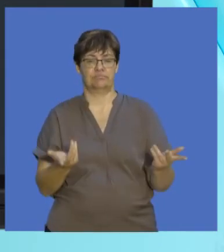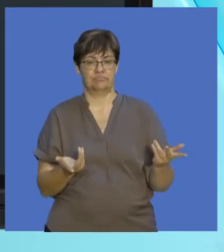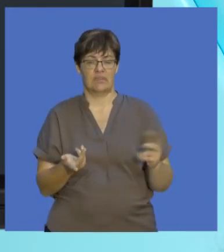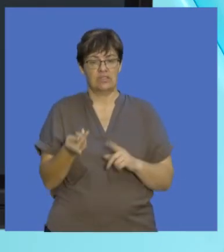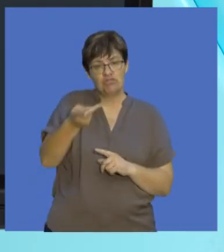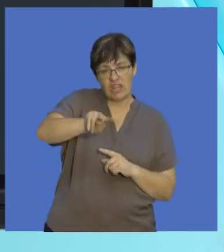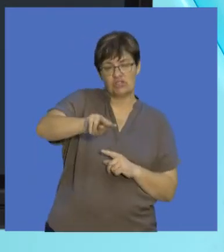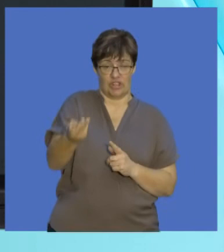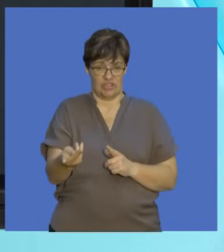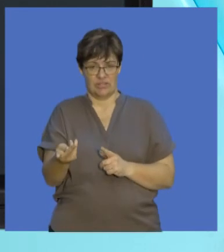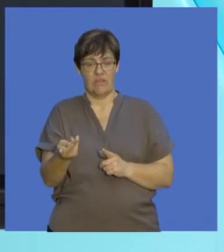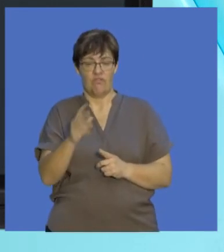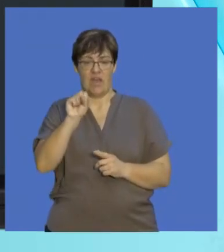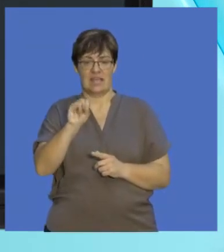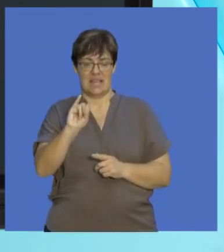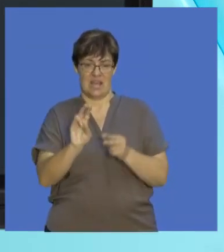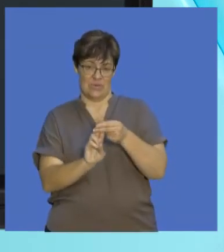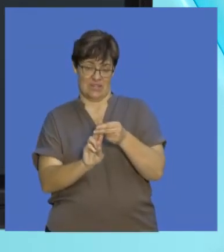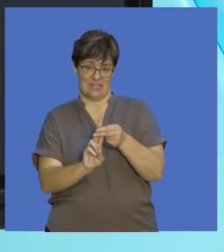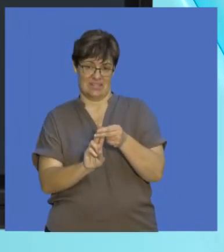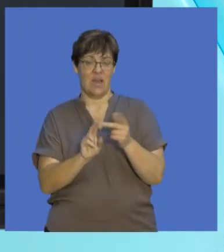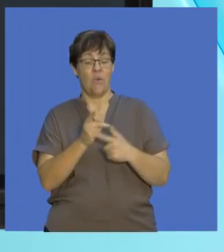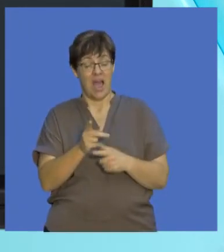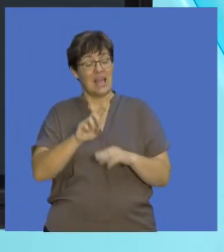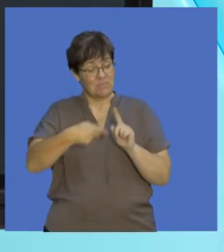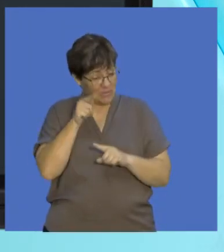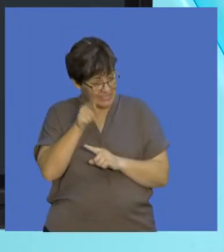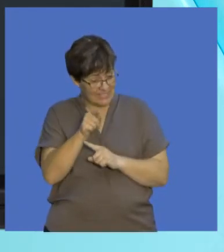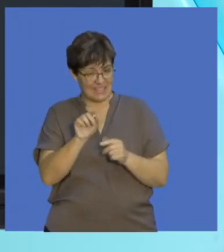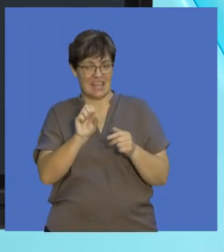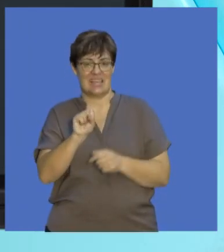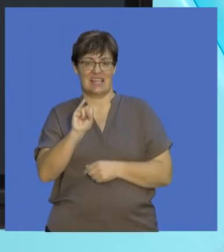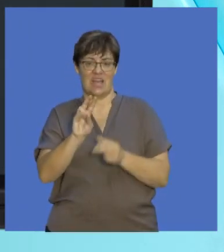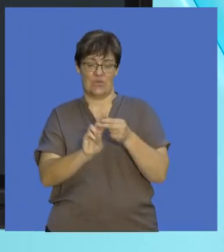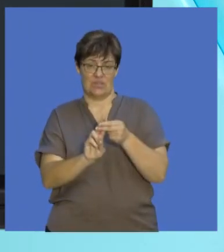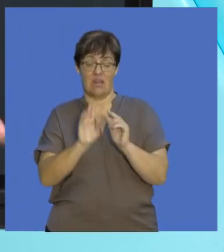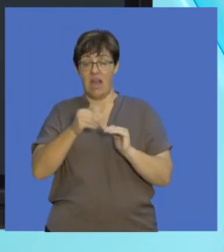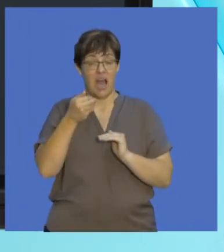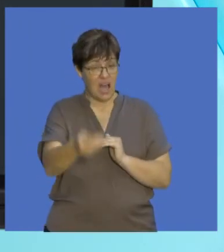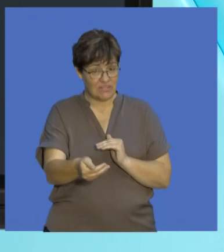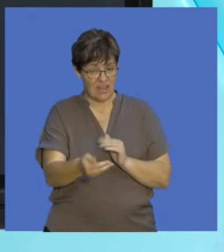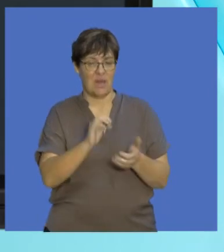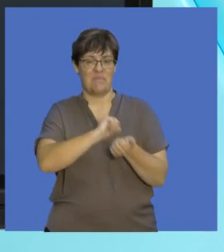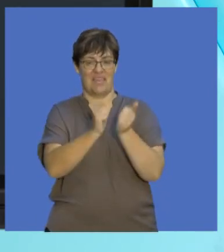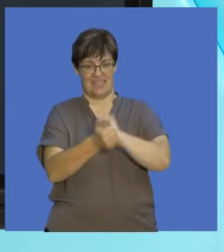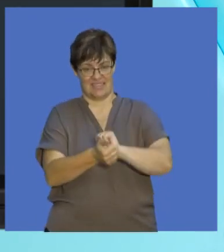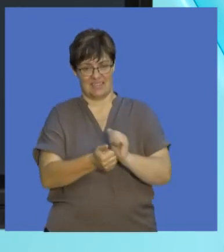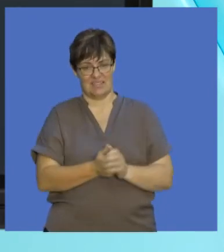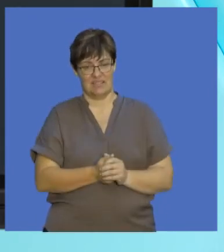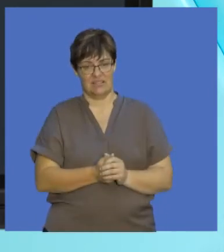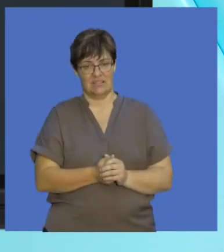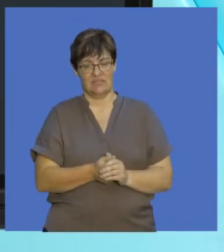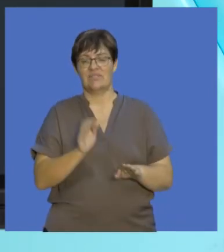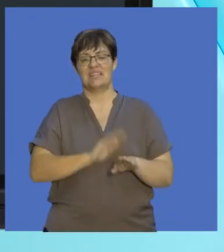necessarily conduct some, you know, conversions to SI unit, because everything is about SI units. And then what follows after that